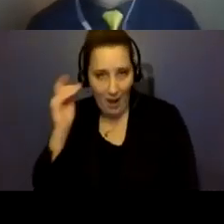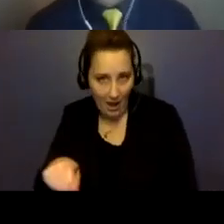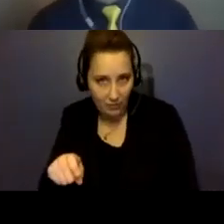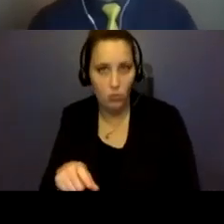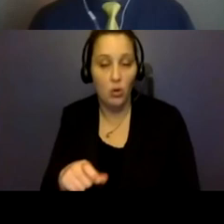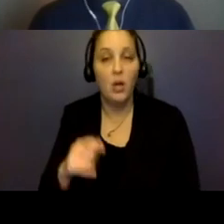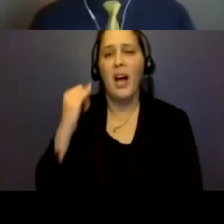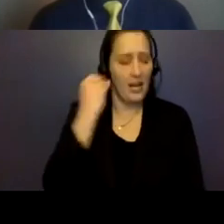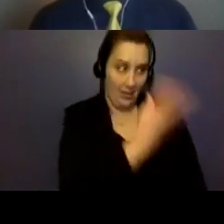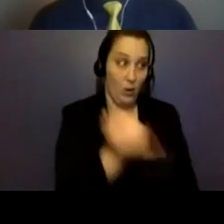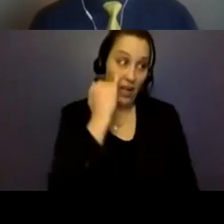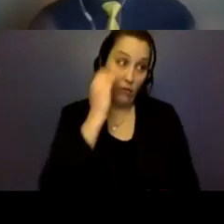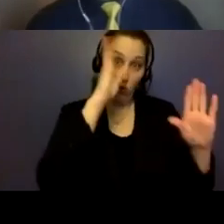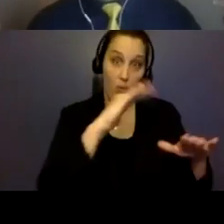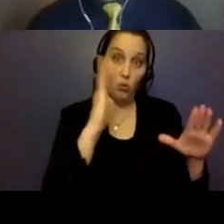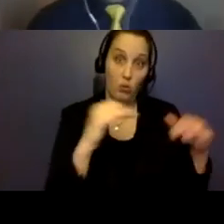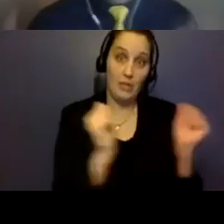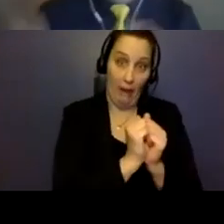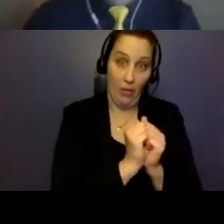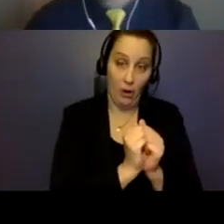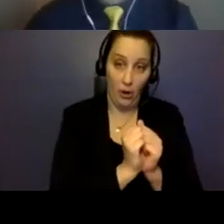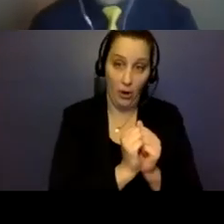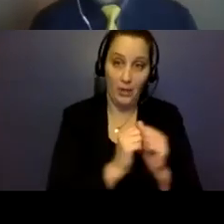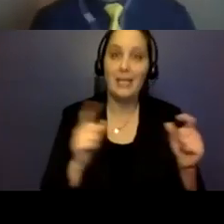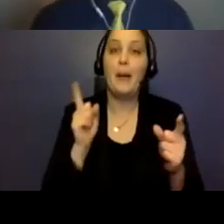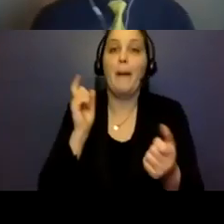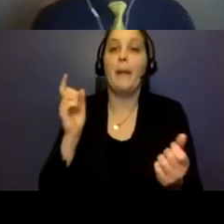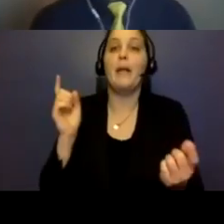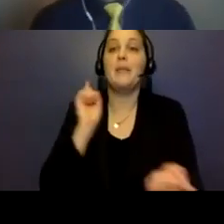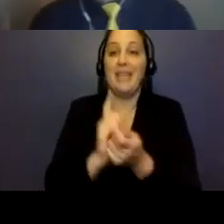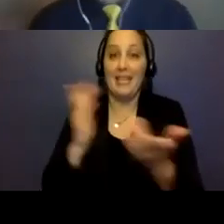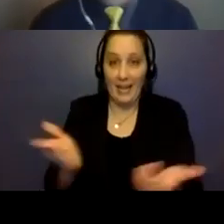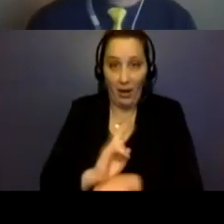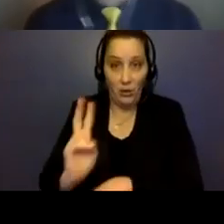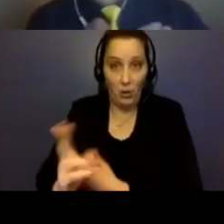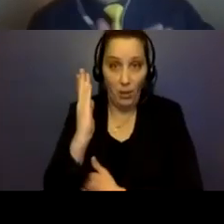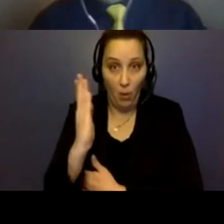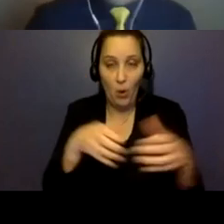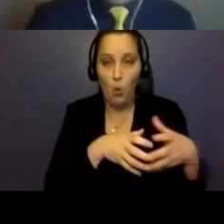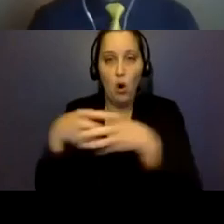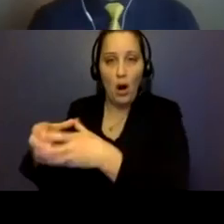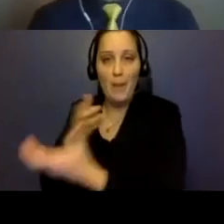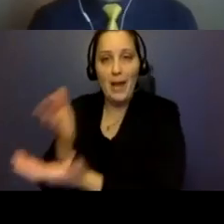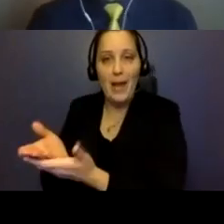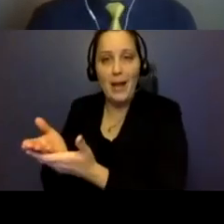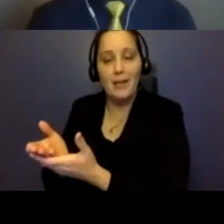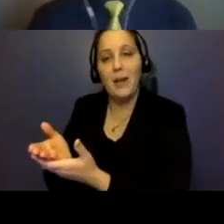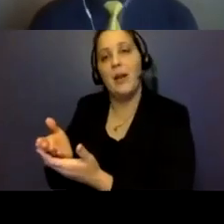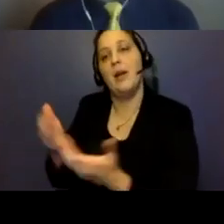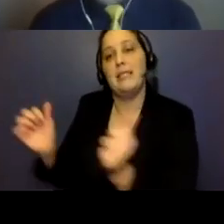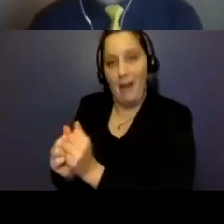together. So let's meet here at 2 a.m, and then we'll come in on post together.